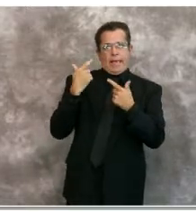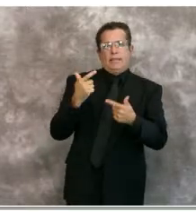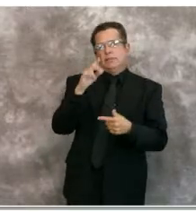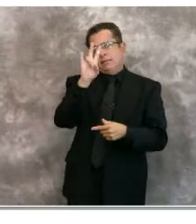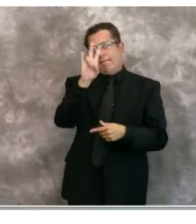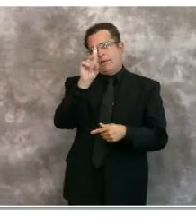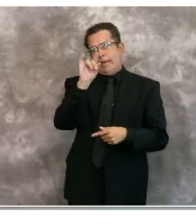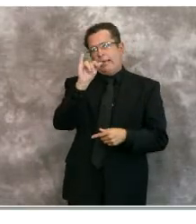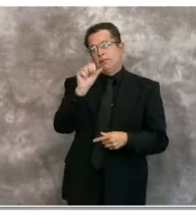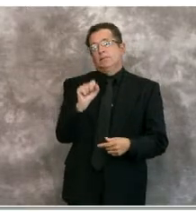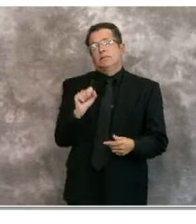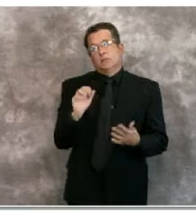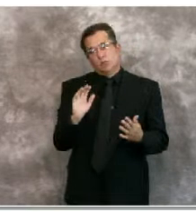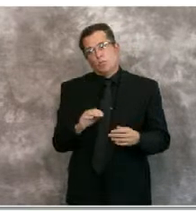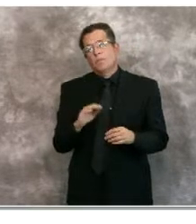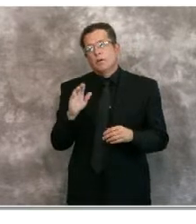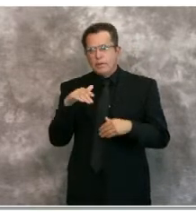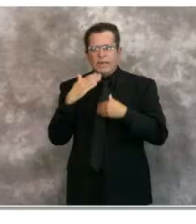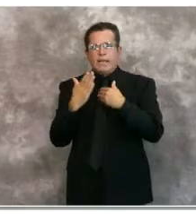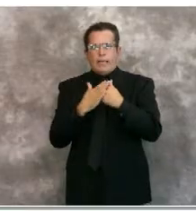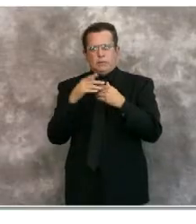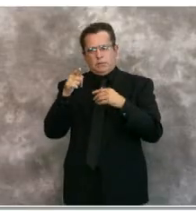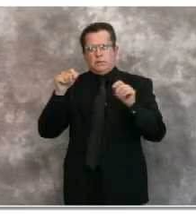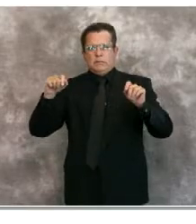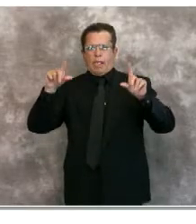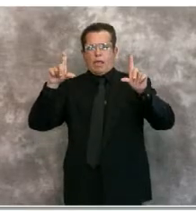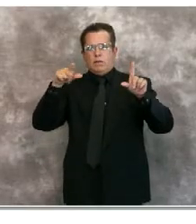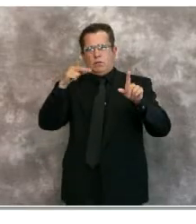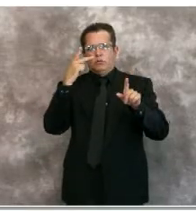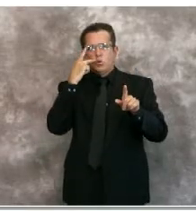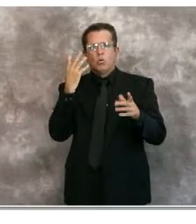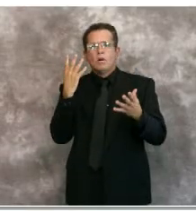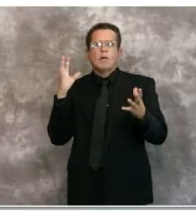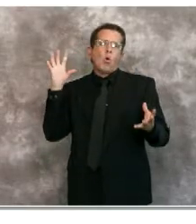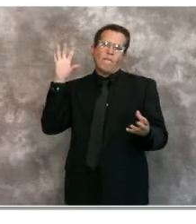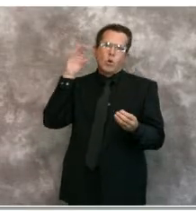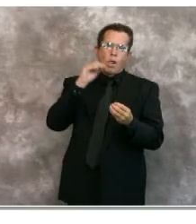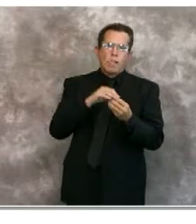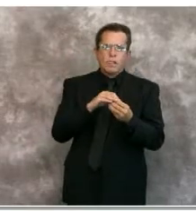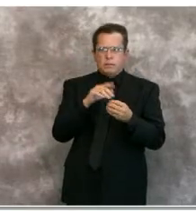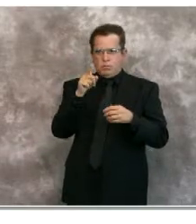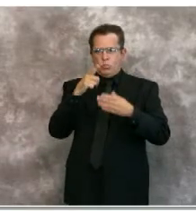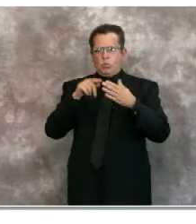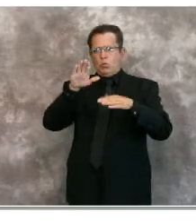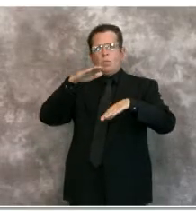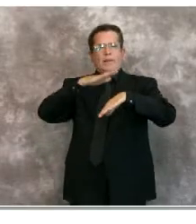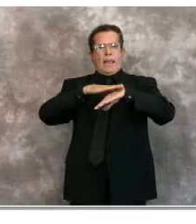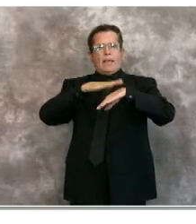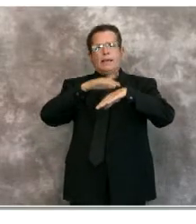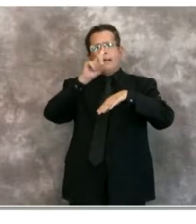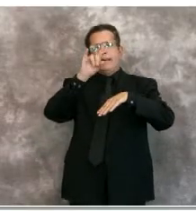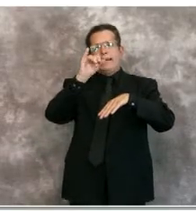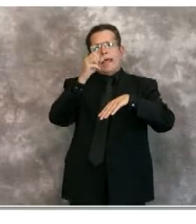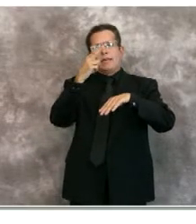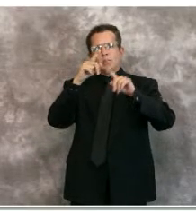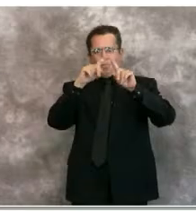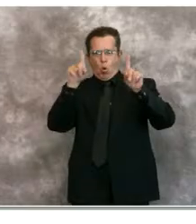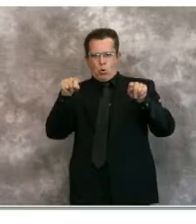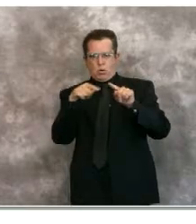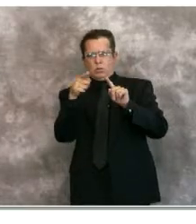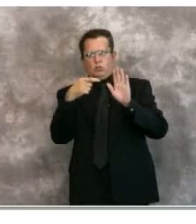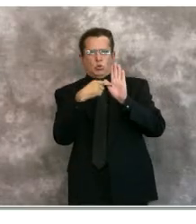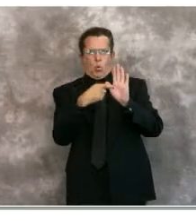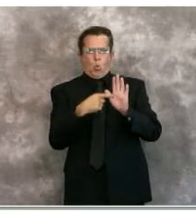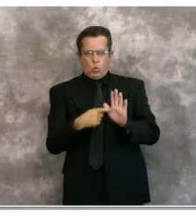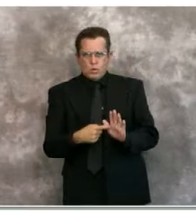days. Next slide. So this shows the overall dashboard for all of our triggers. I've explained